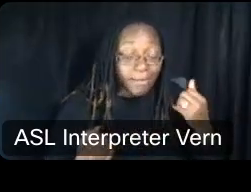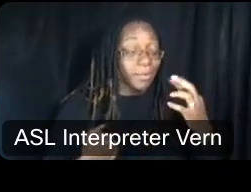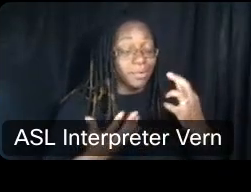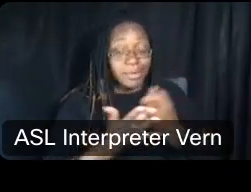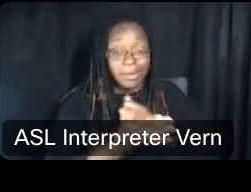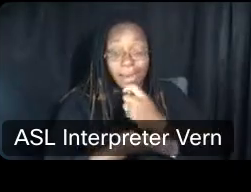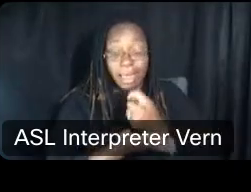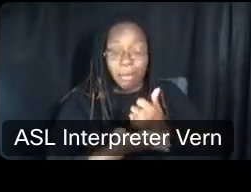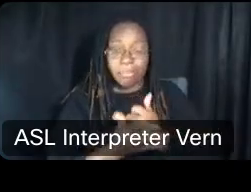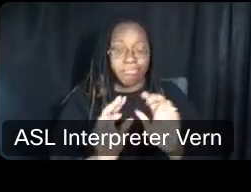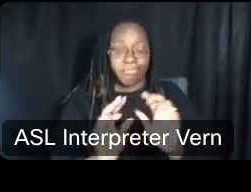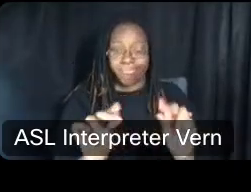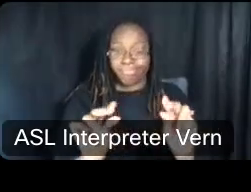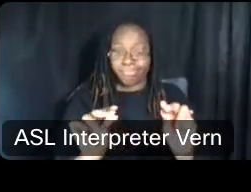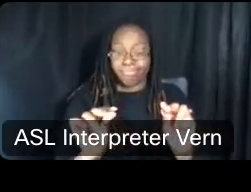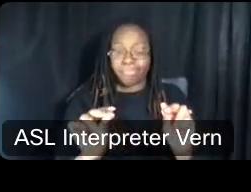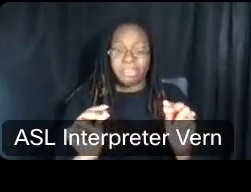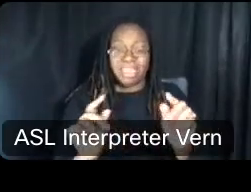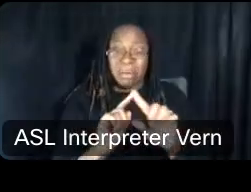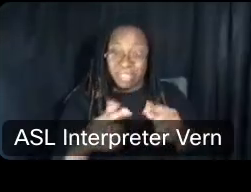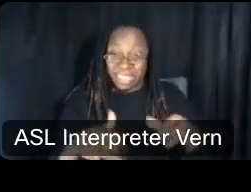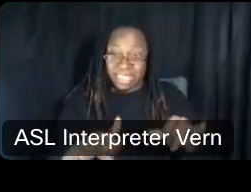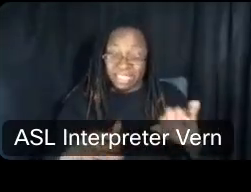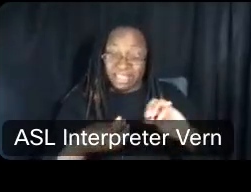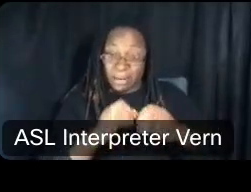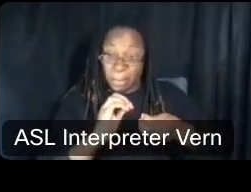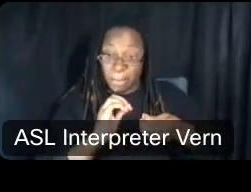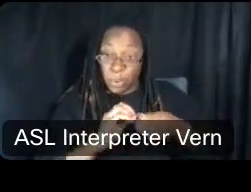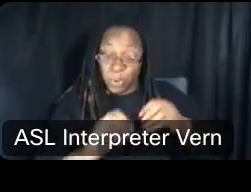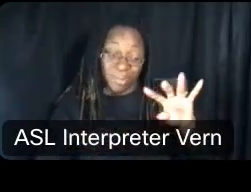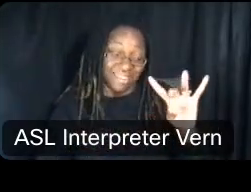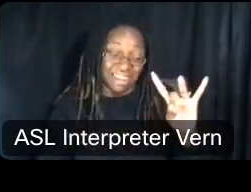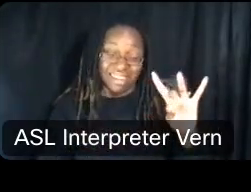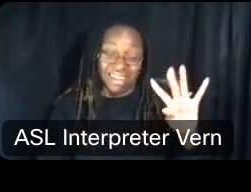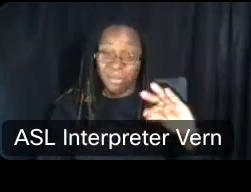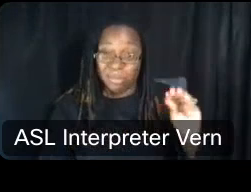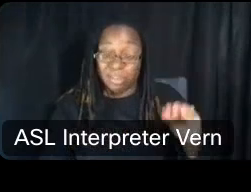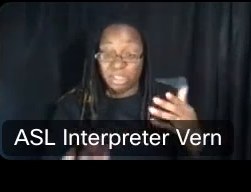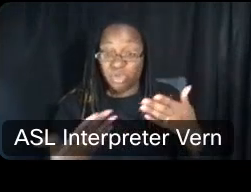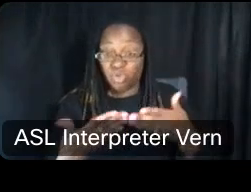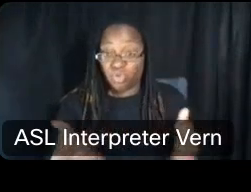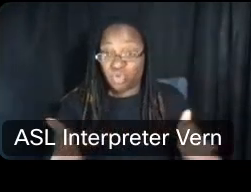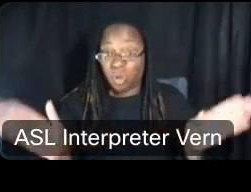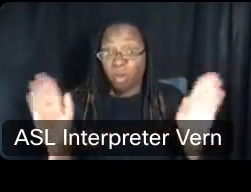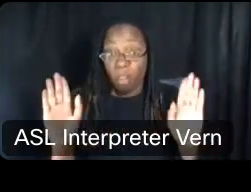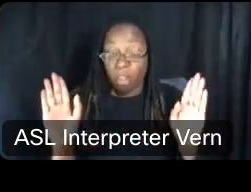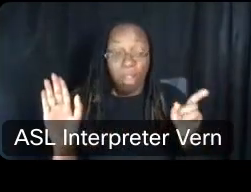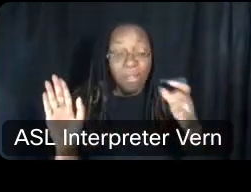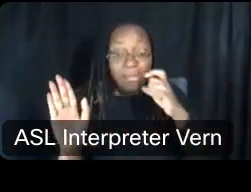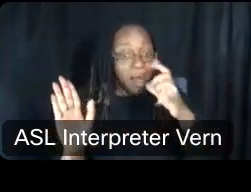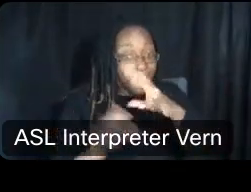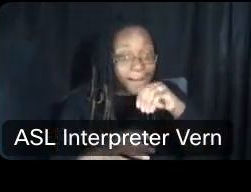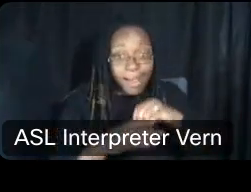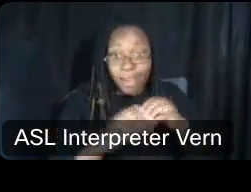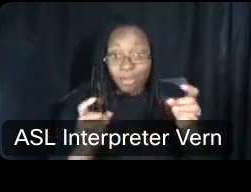health. These were just 89% of general callers who were not in crisis at the time of their call